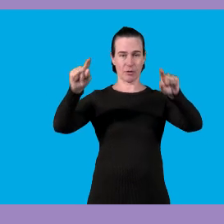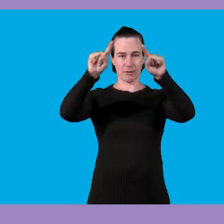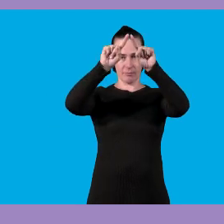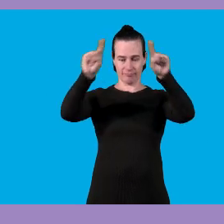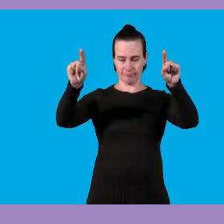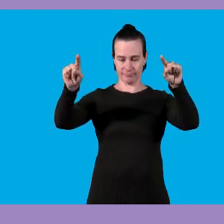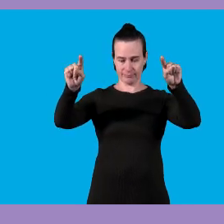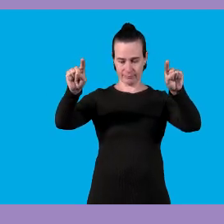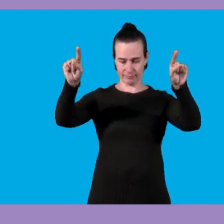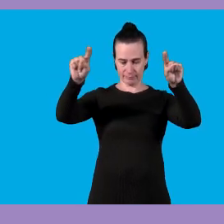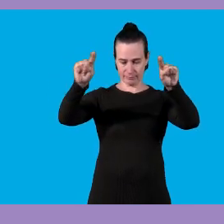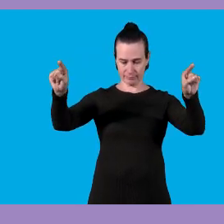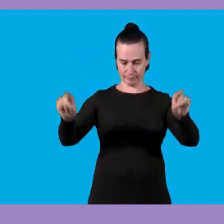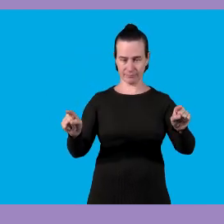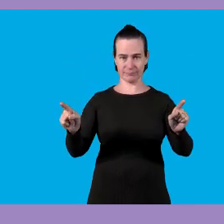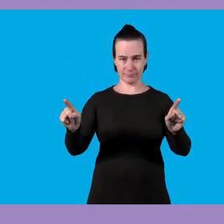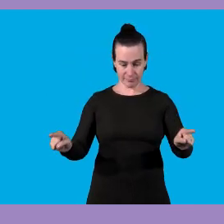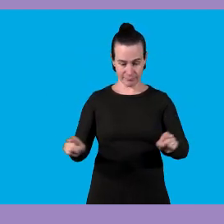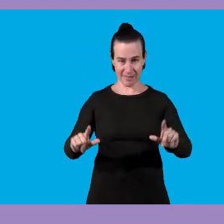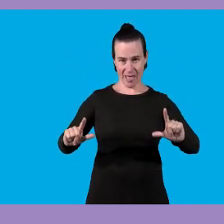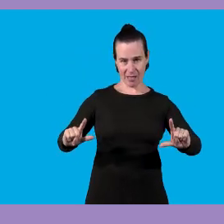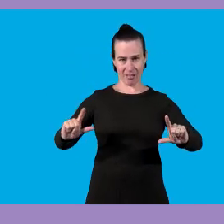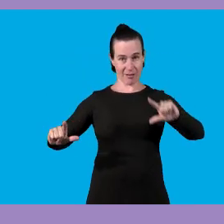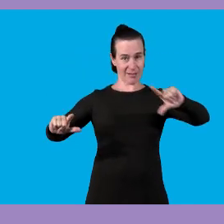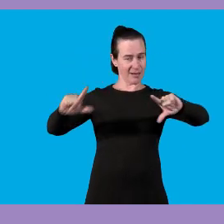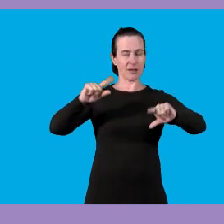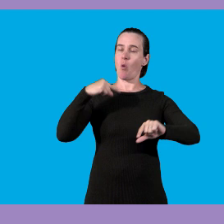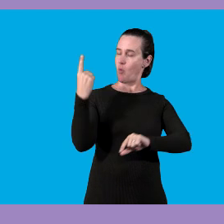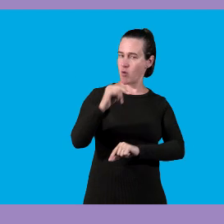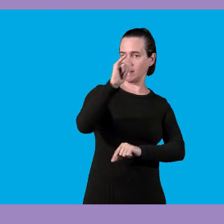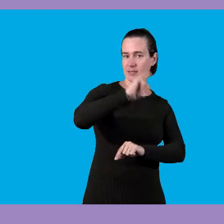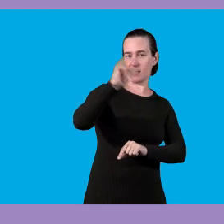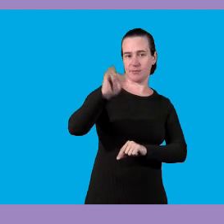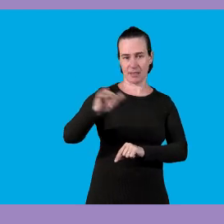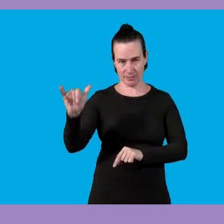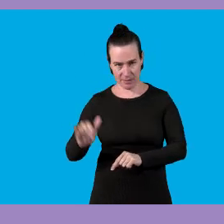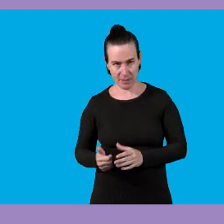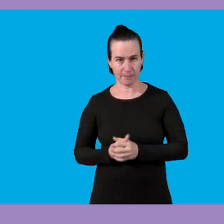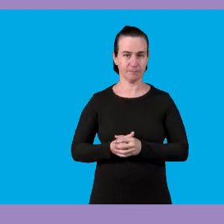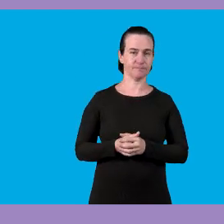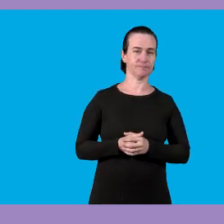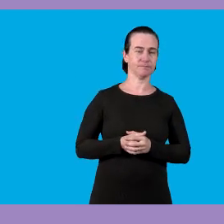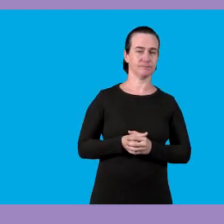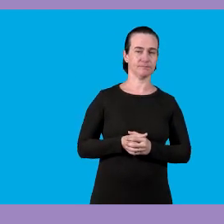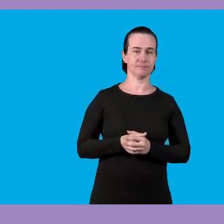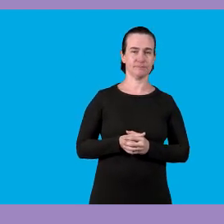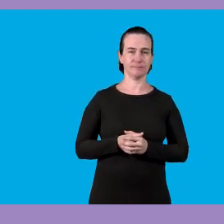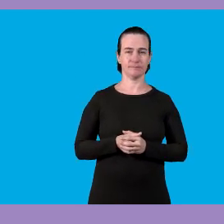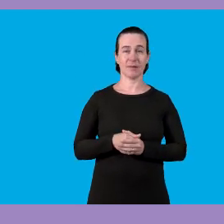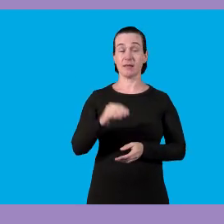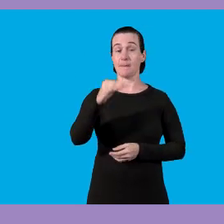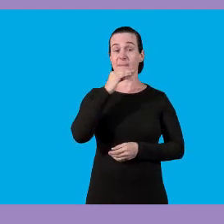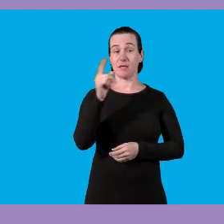are equal, and the sides, side KJ equals to side JM, N, and